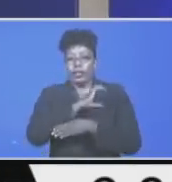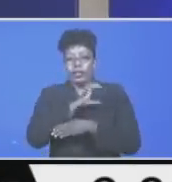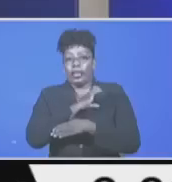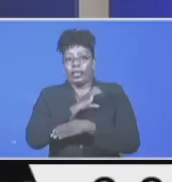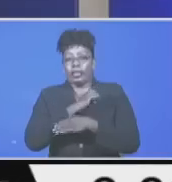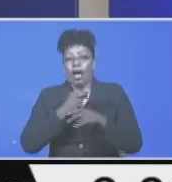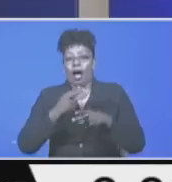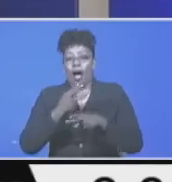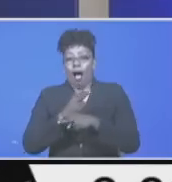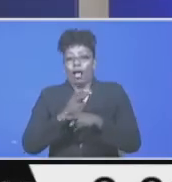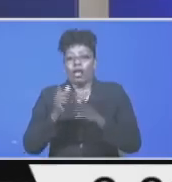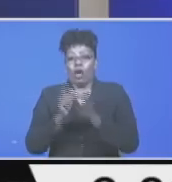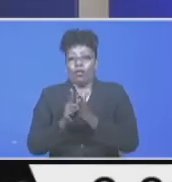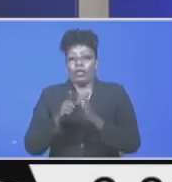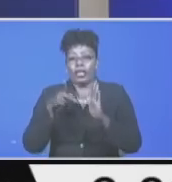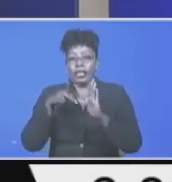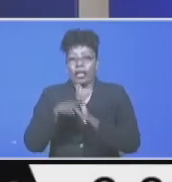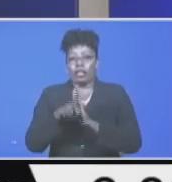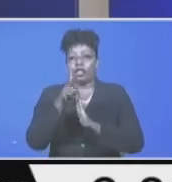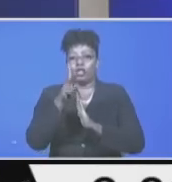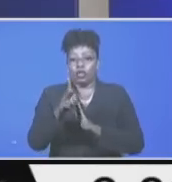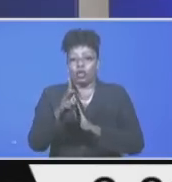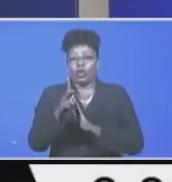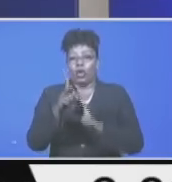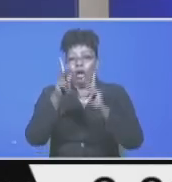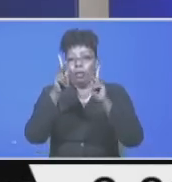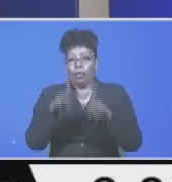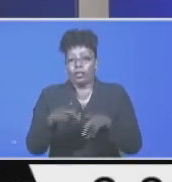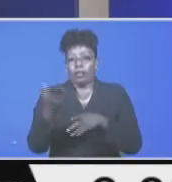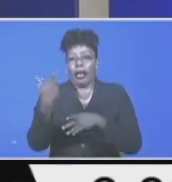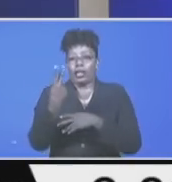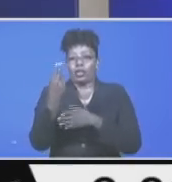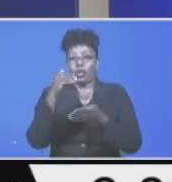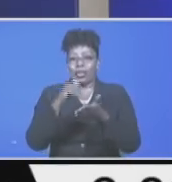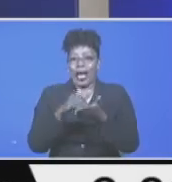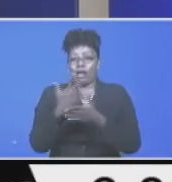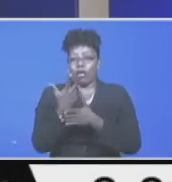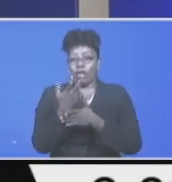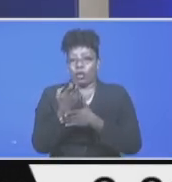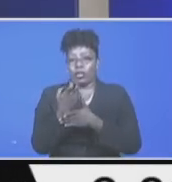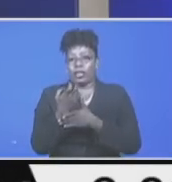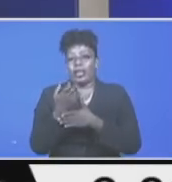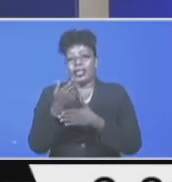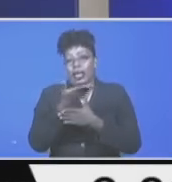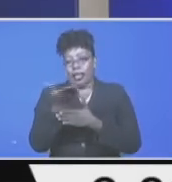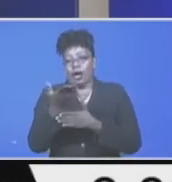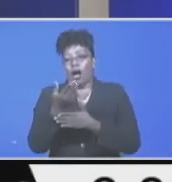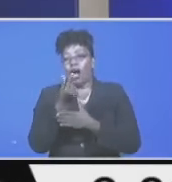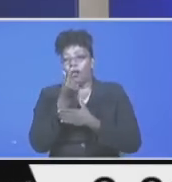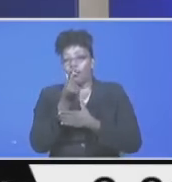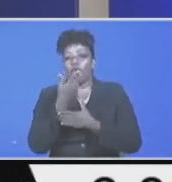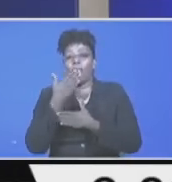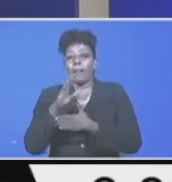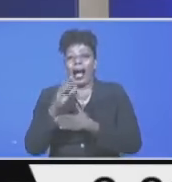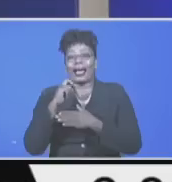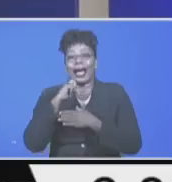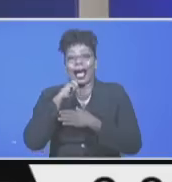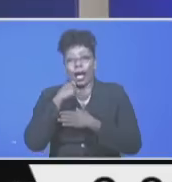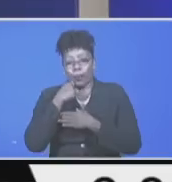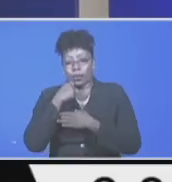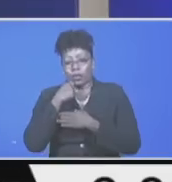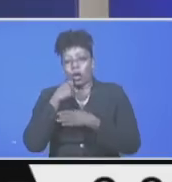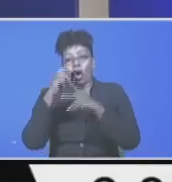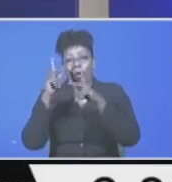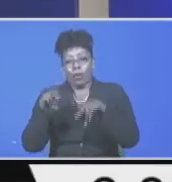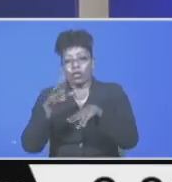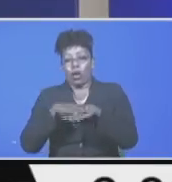unlawfully killed 2 victims in separate incidents in 2013. Miller says while there may be a few bad apples on the police force, officers, for the